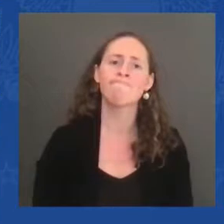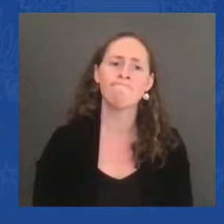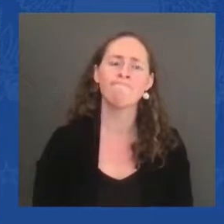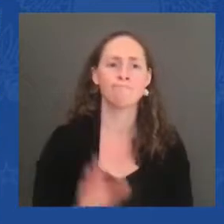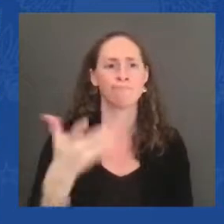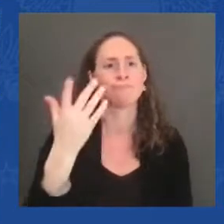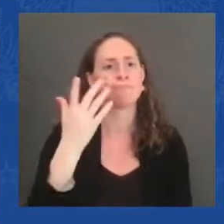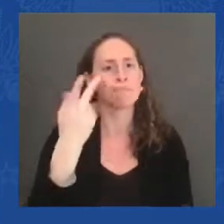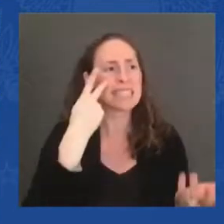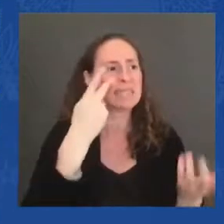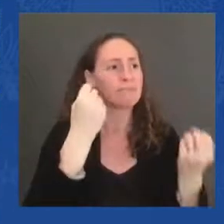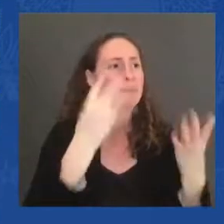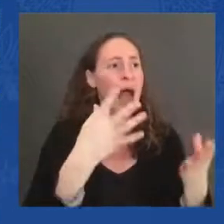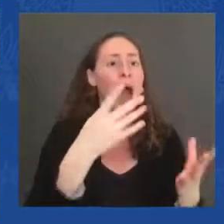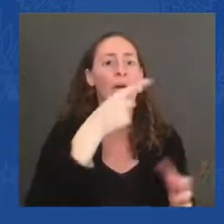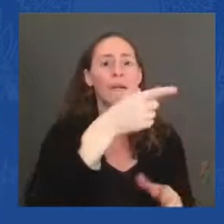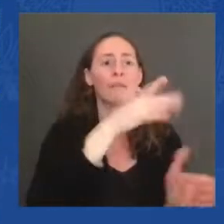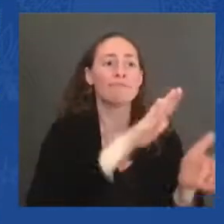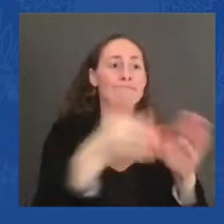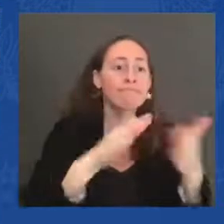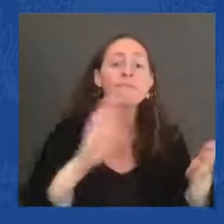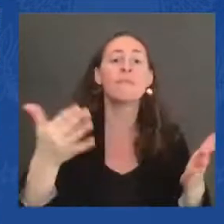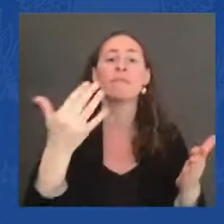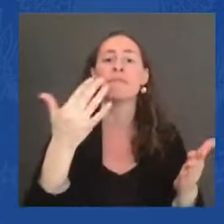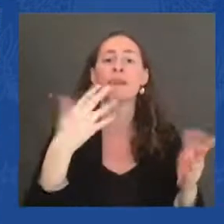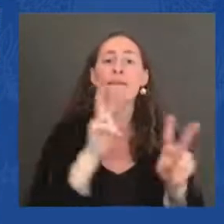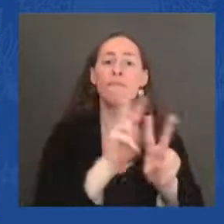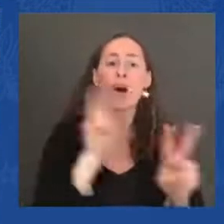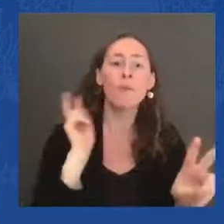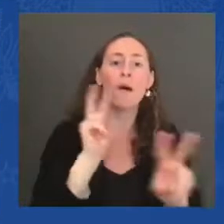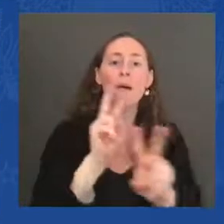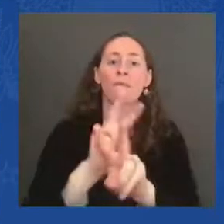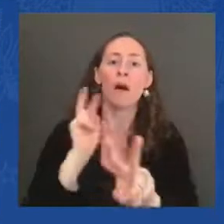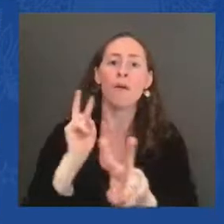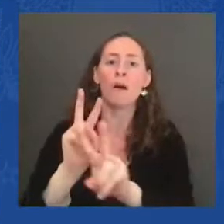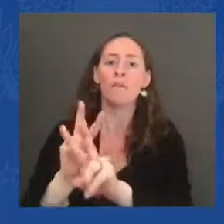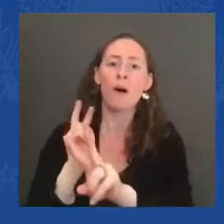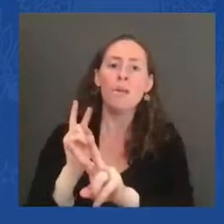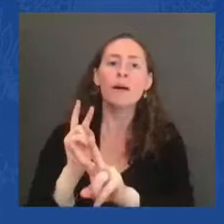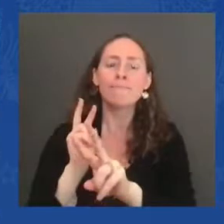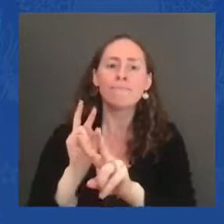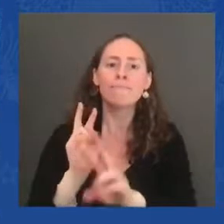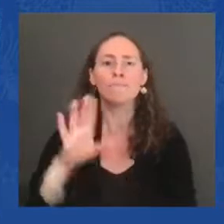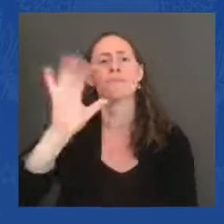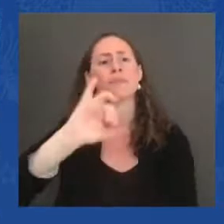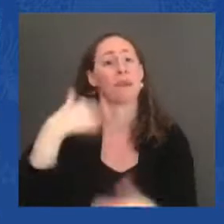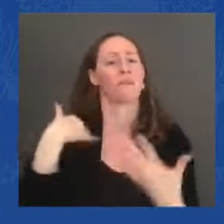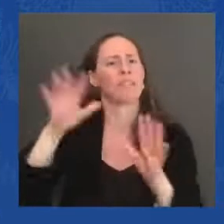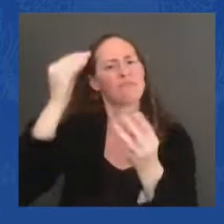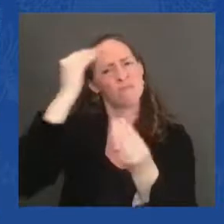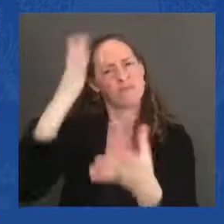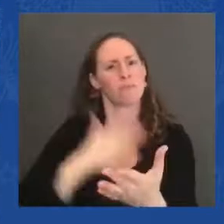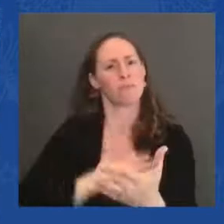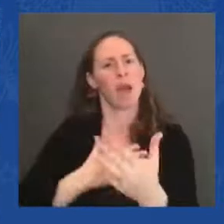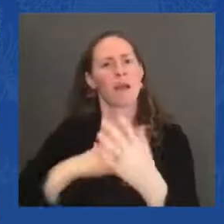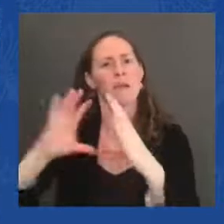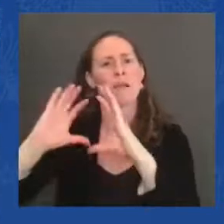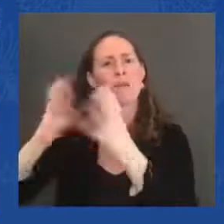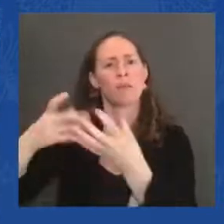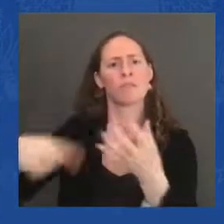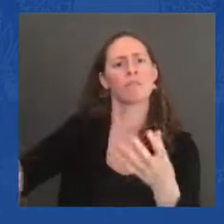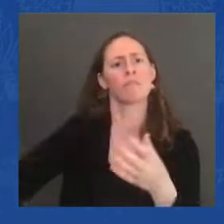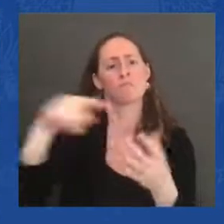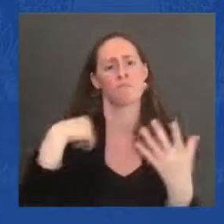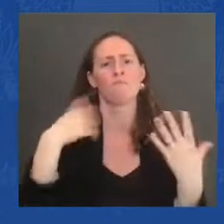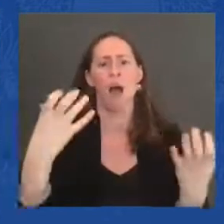for pay bonuses and incentives to ensure every federal firefighter, because that's the only authority I have, makes at